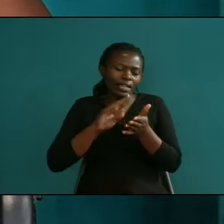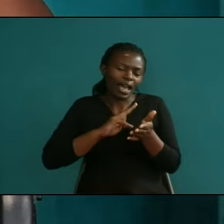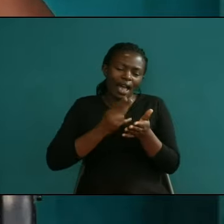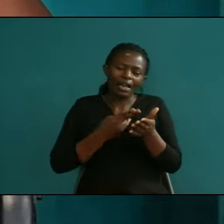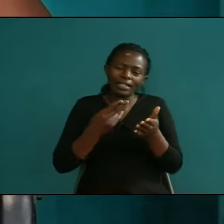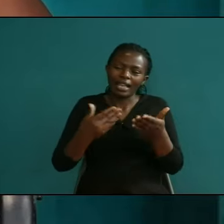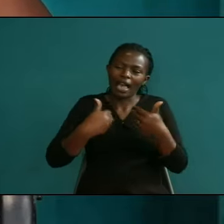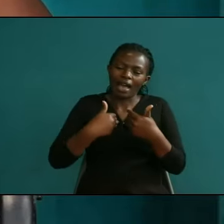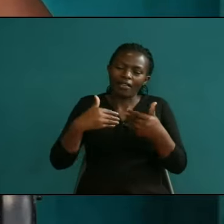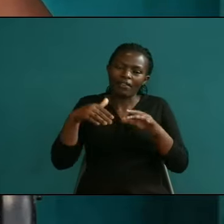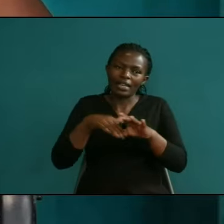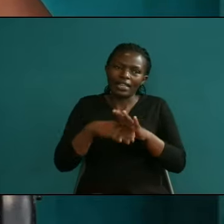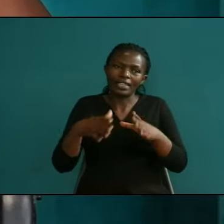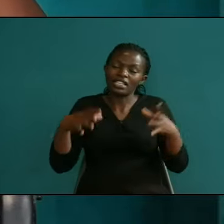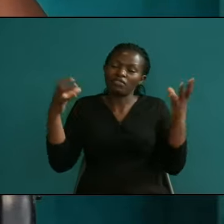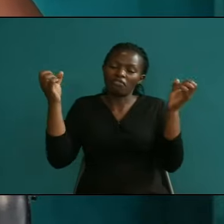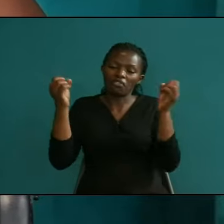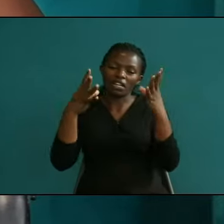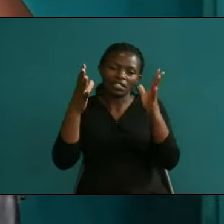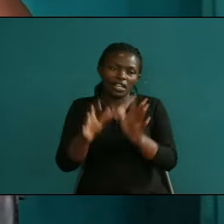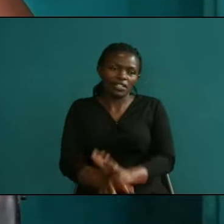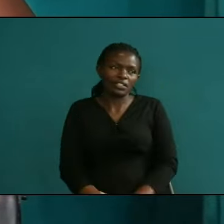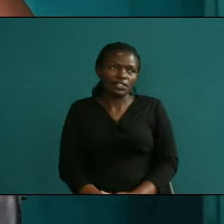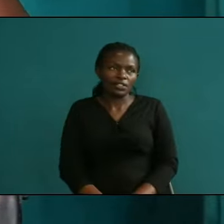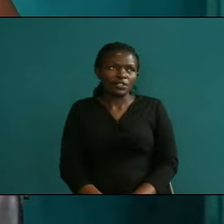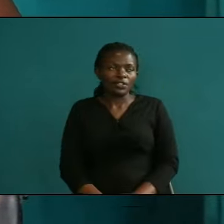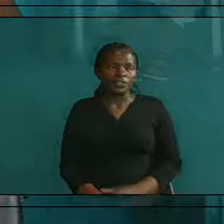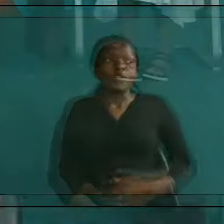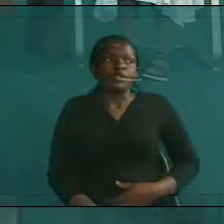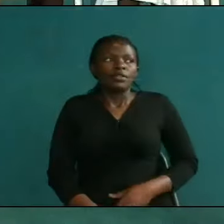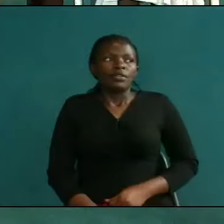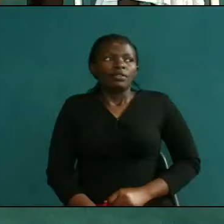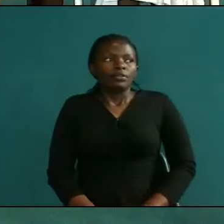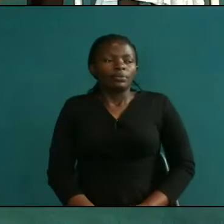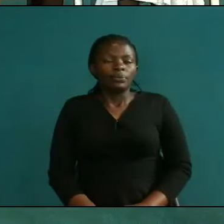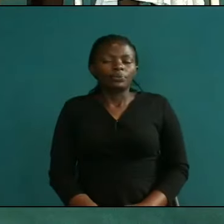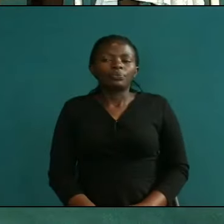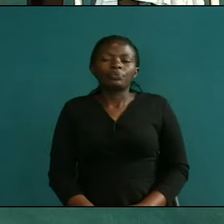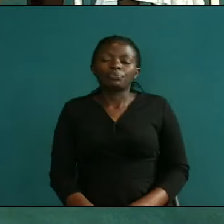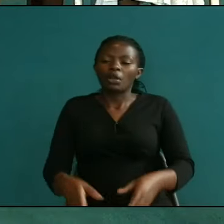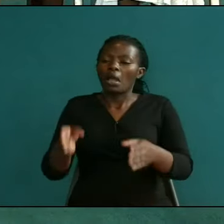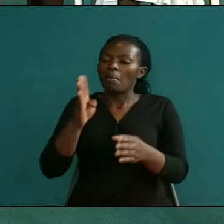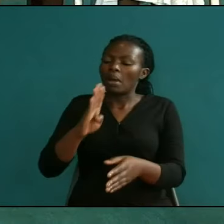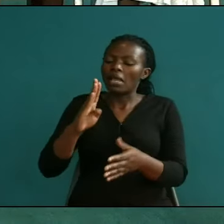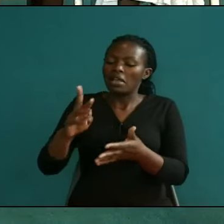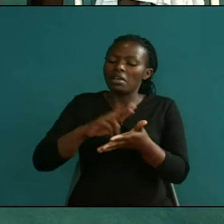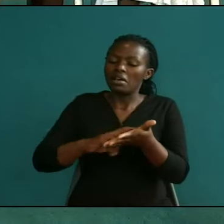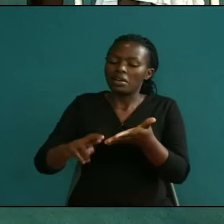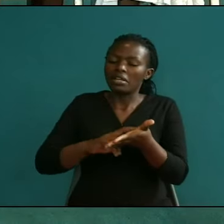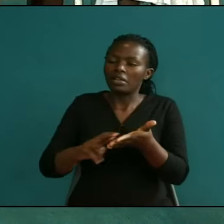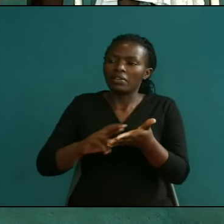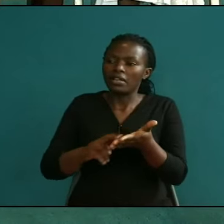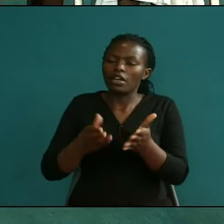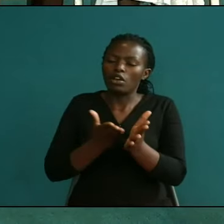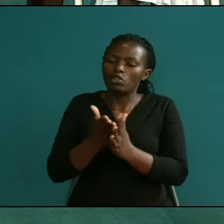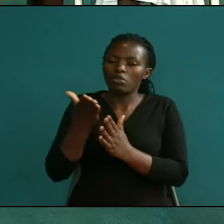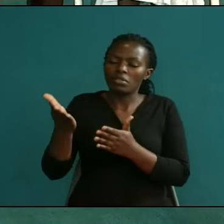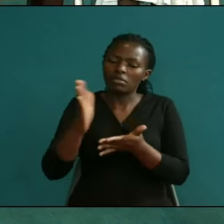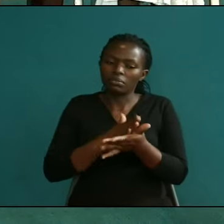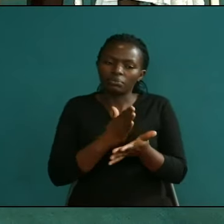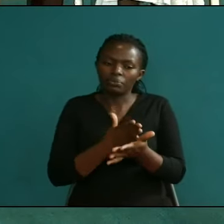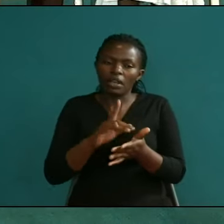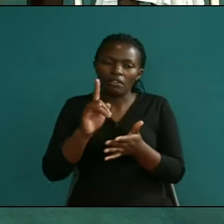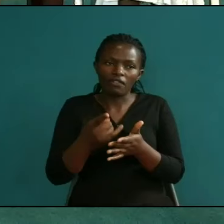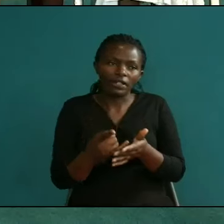on our path? Evan, what do you think? By going through the flashlight, first of all, I'm getting